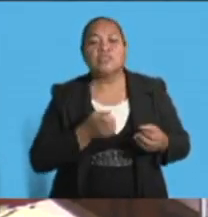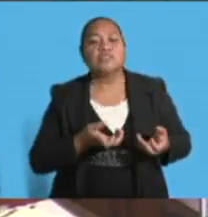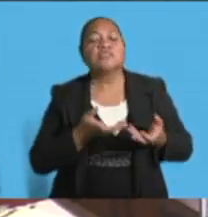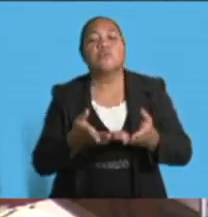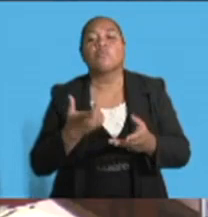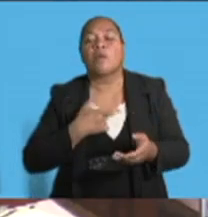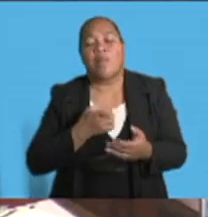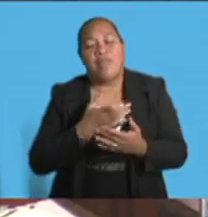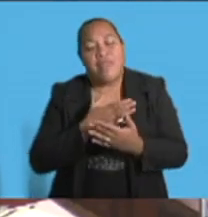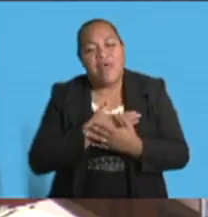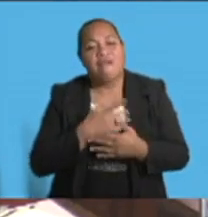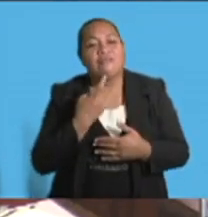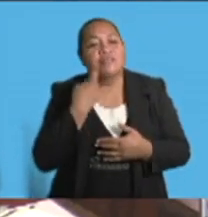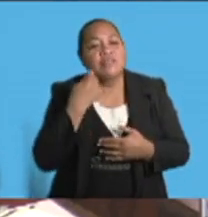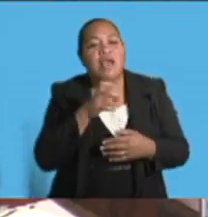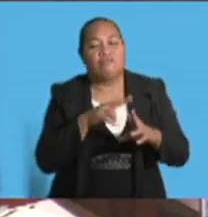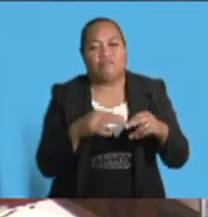families.